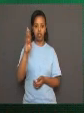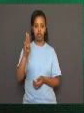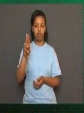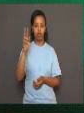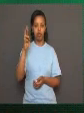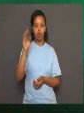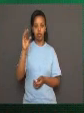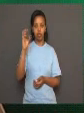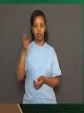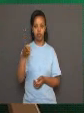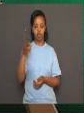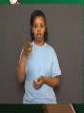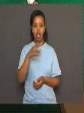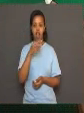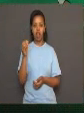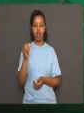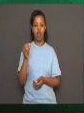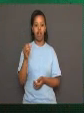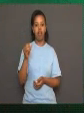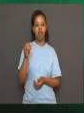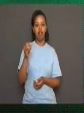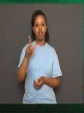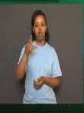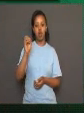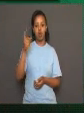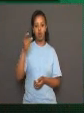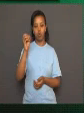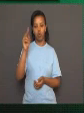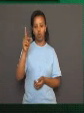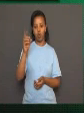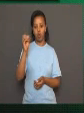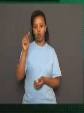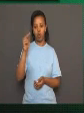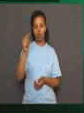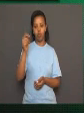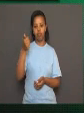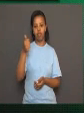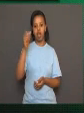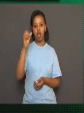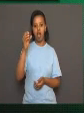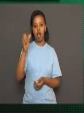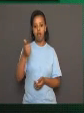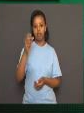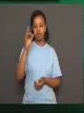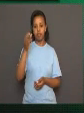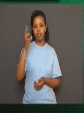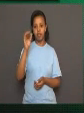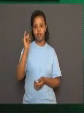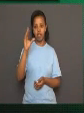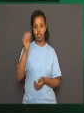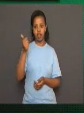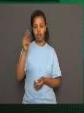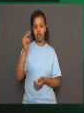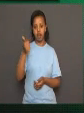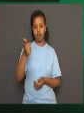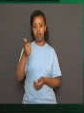and Loxodonto africana and underlining the words, then you have completed